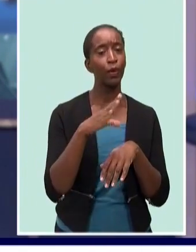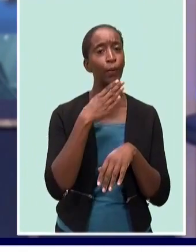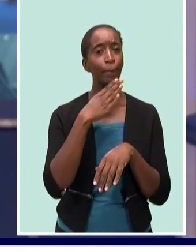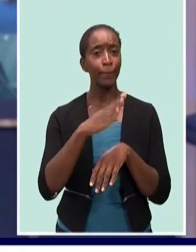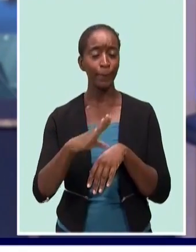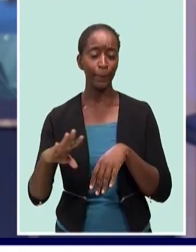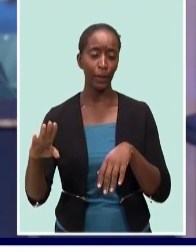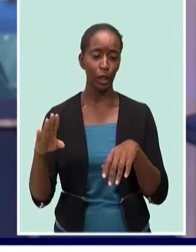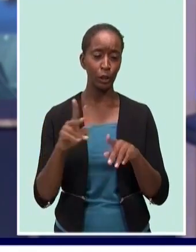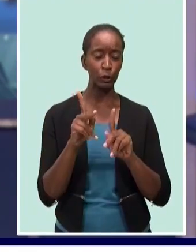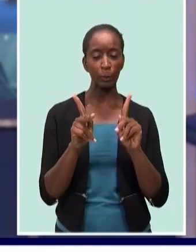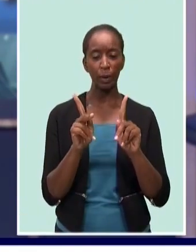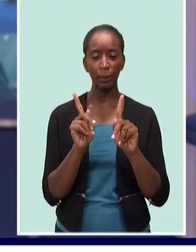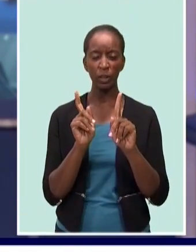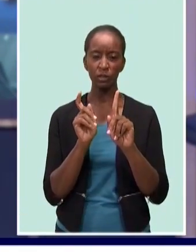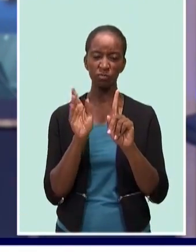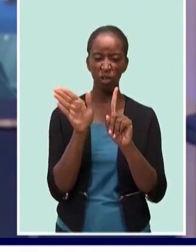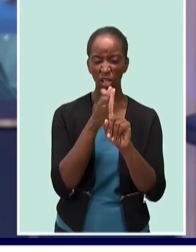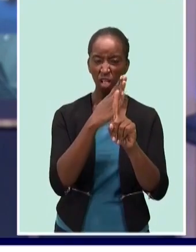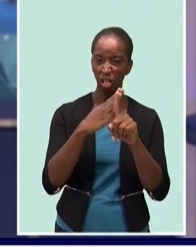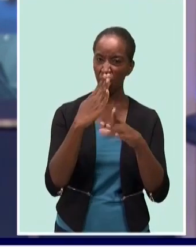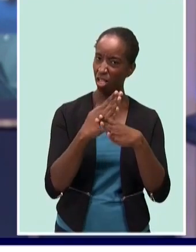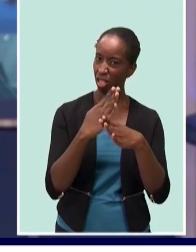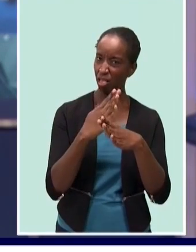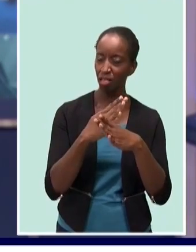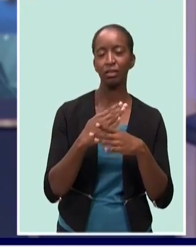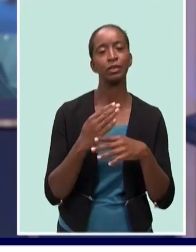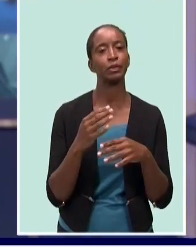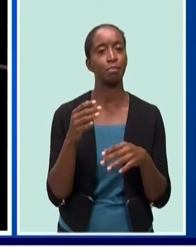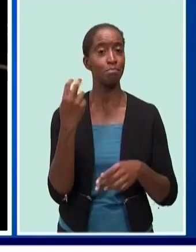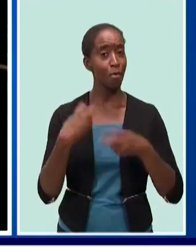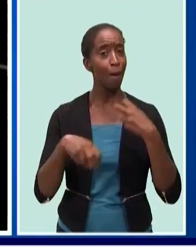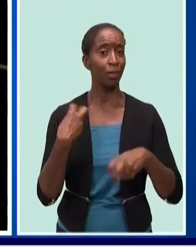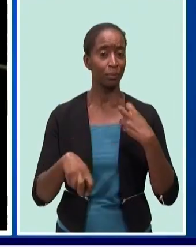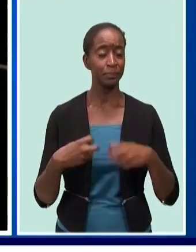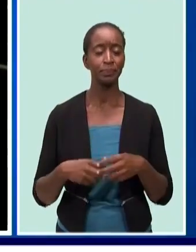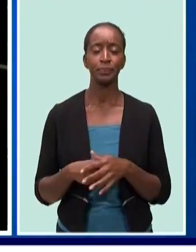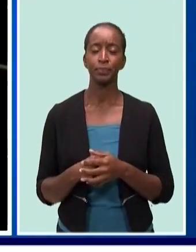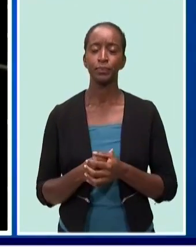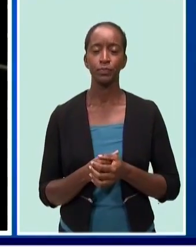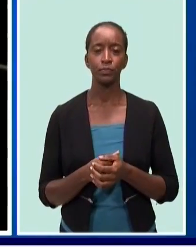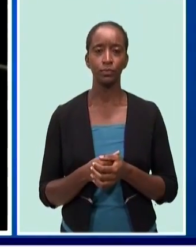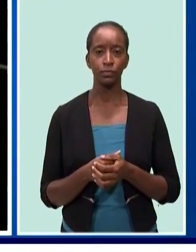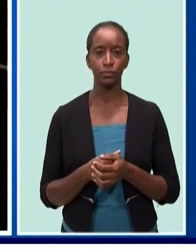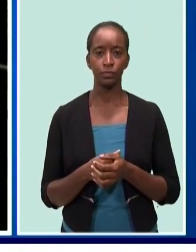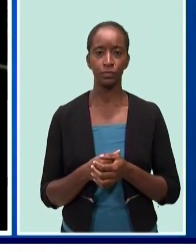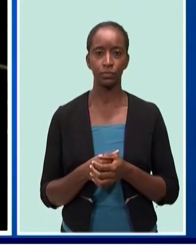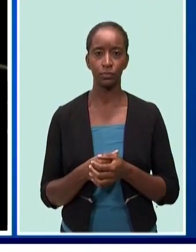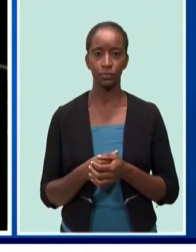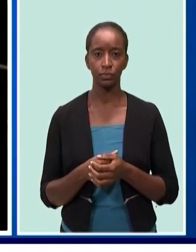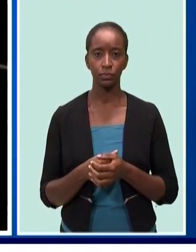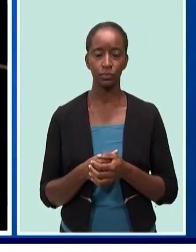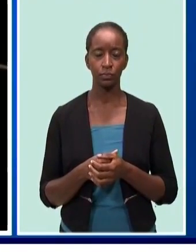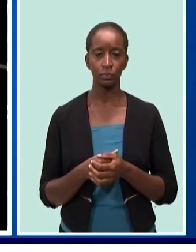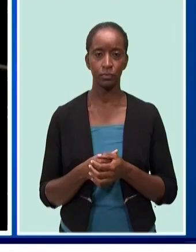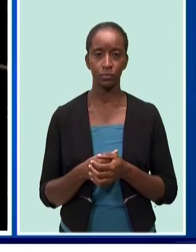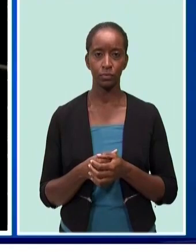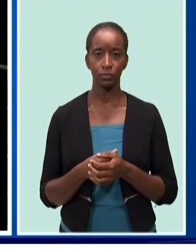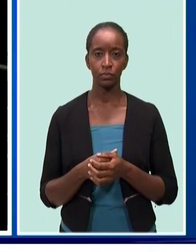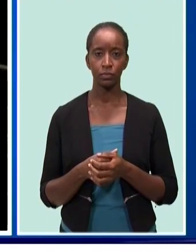that the BHTA has been playing a part in the crime fight. In January, we would have provided some sponsorship to the